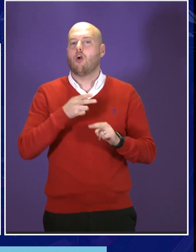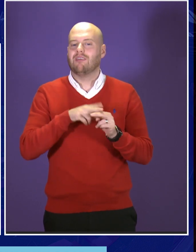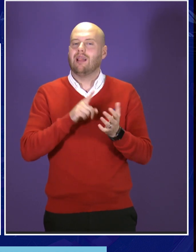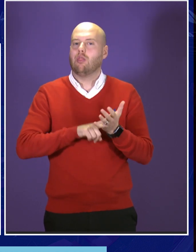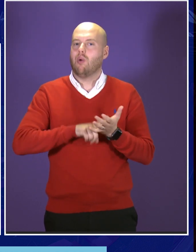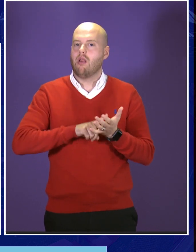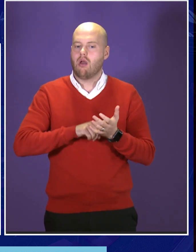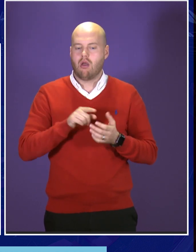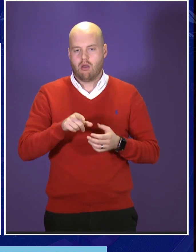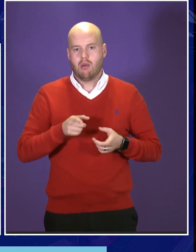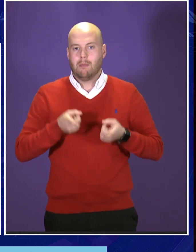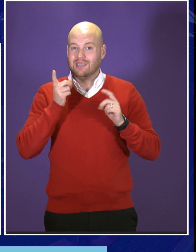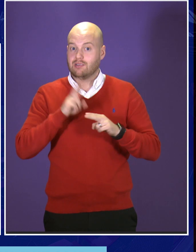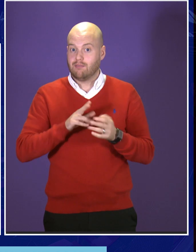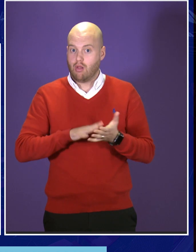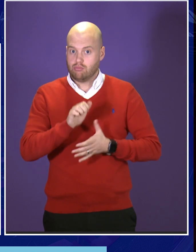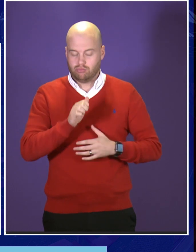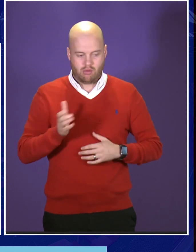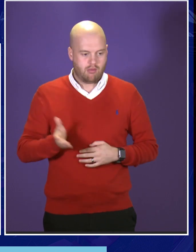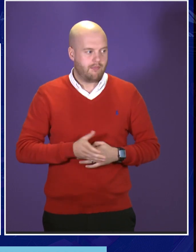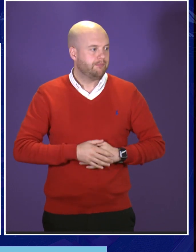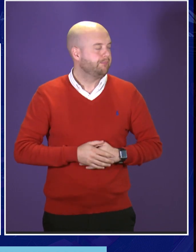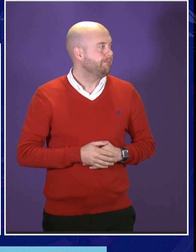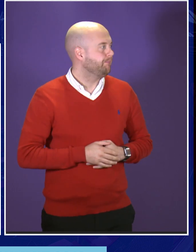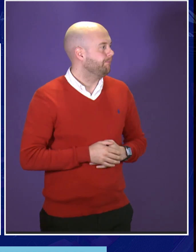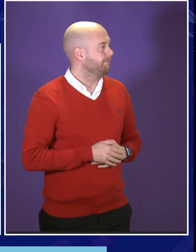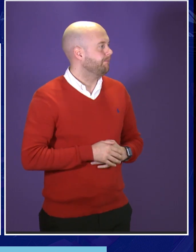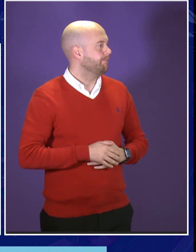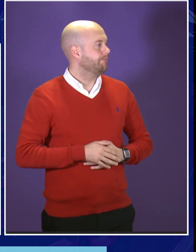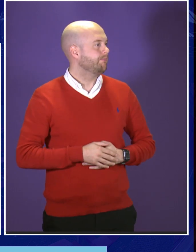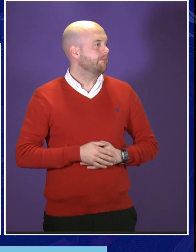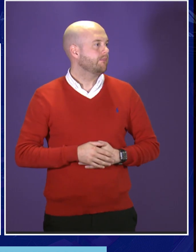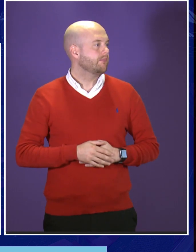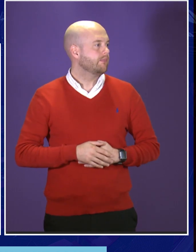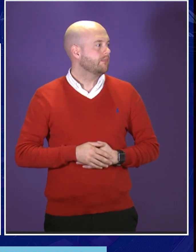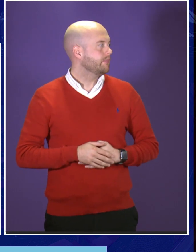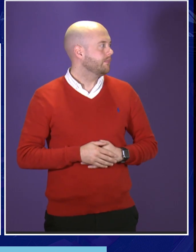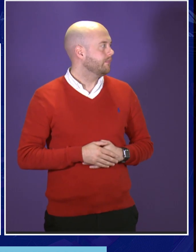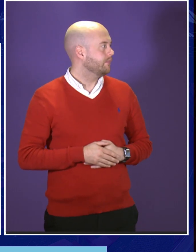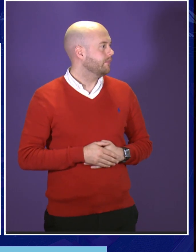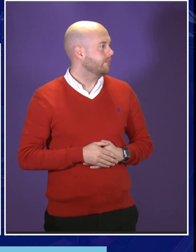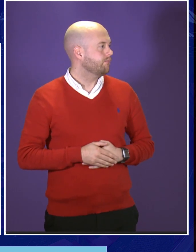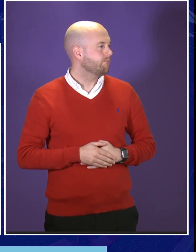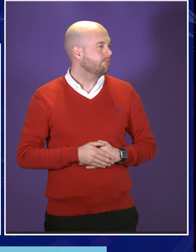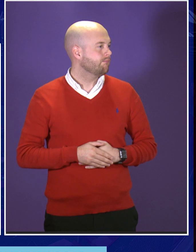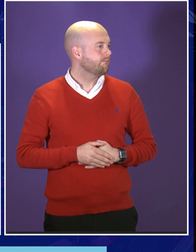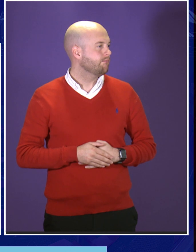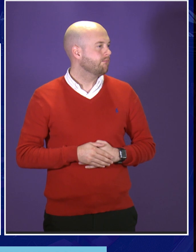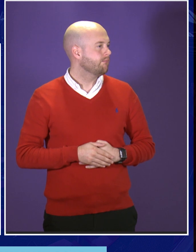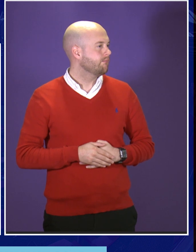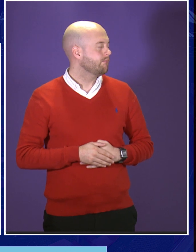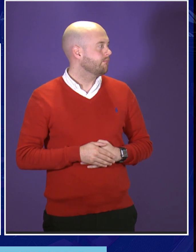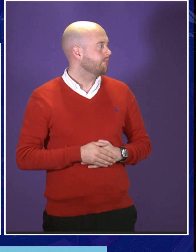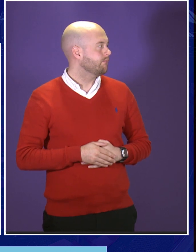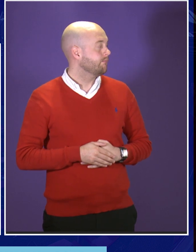Minister of Culture, Liana Ruokit-Johnson. No. Oh, you're not expecting that? something wrong.